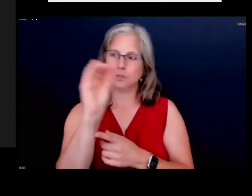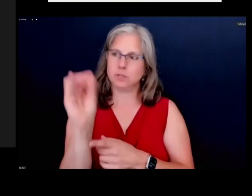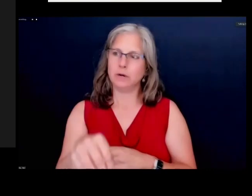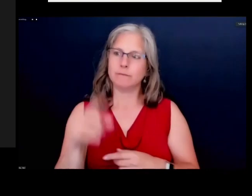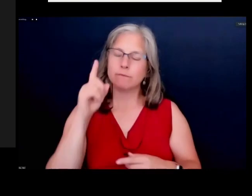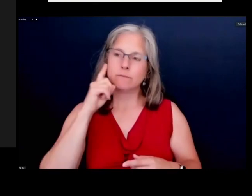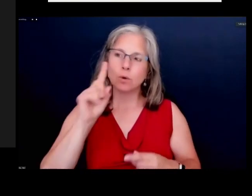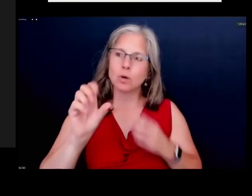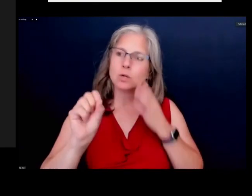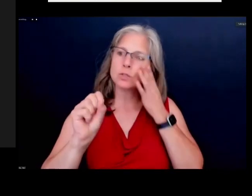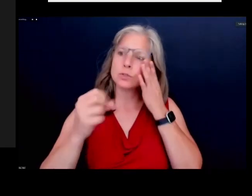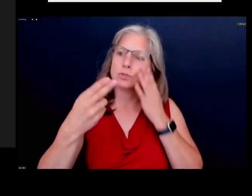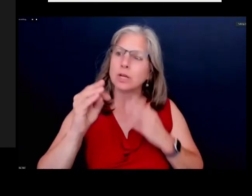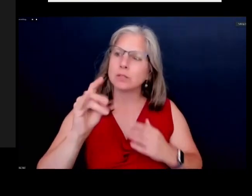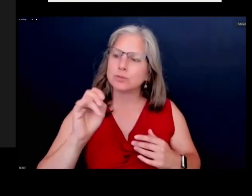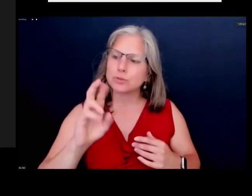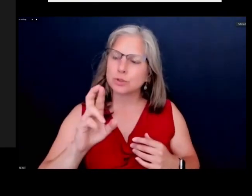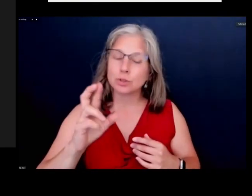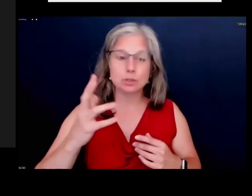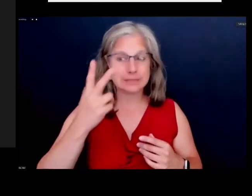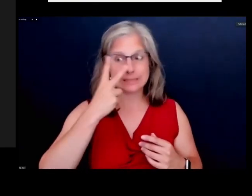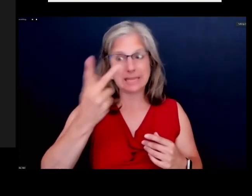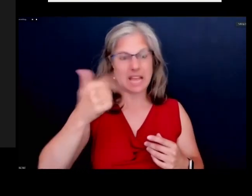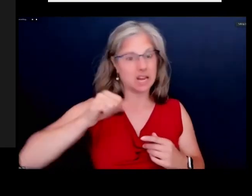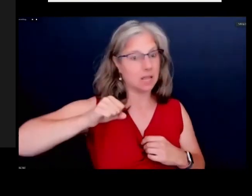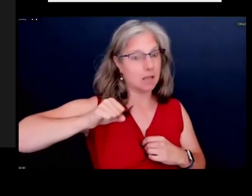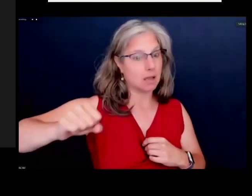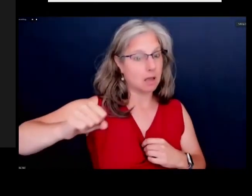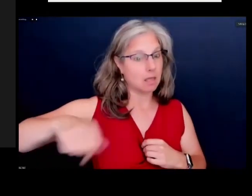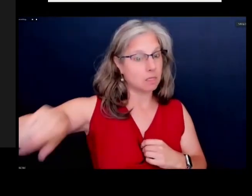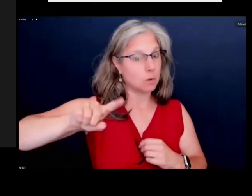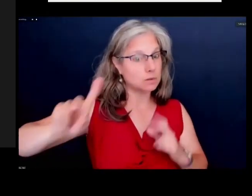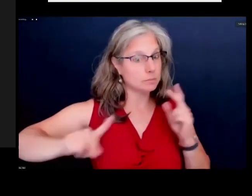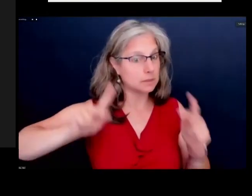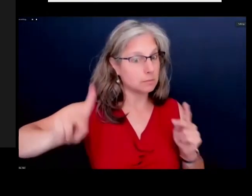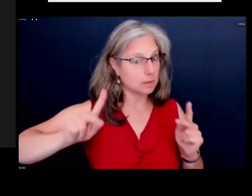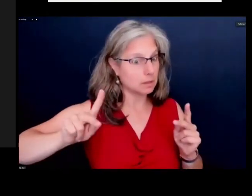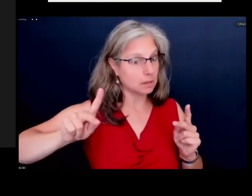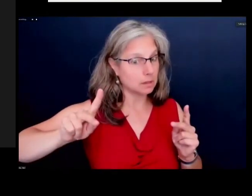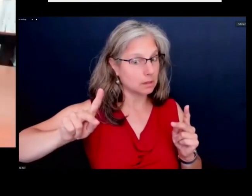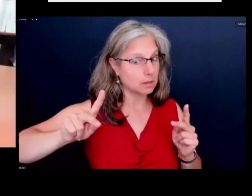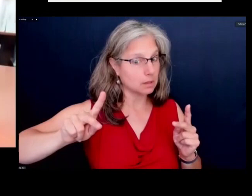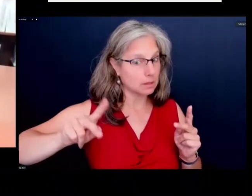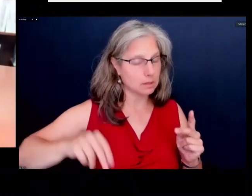in shelters? Would you say there's been a pushback from residents there?